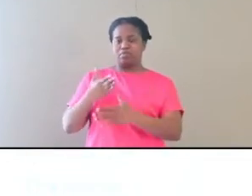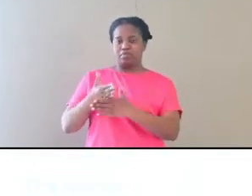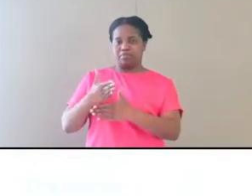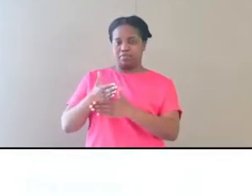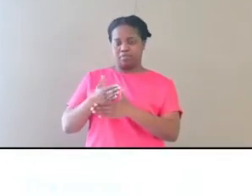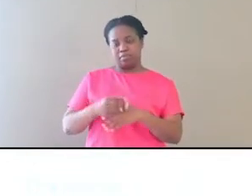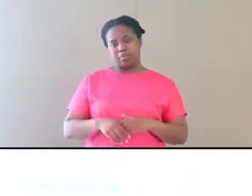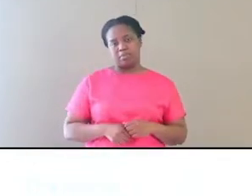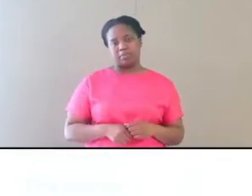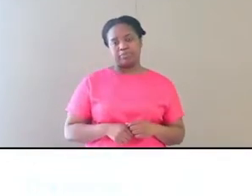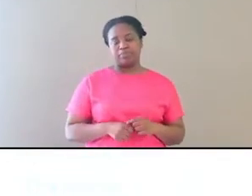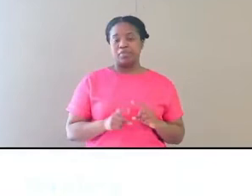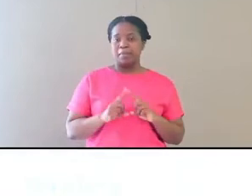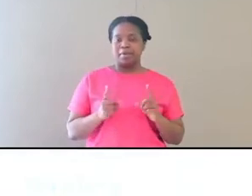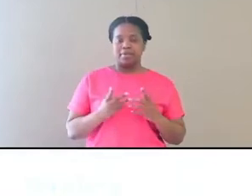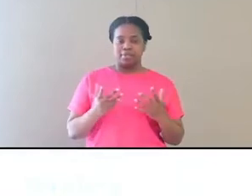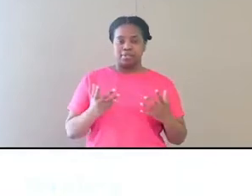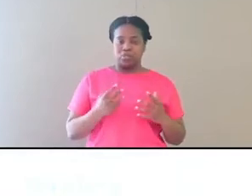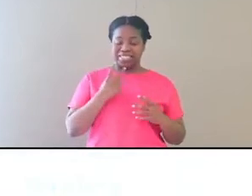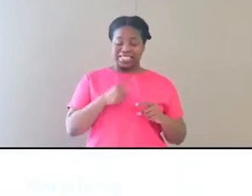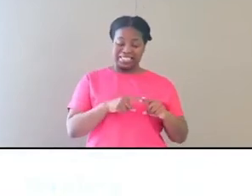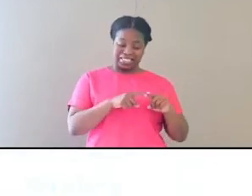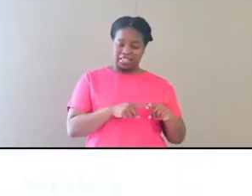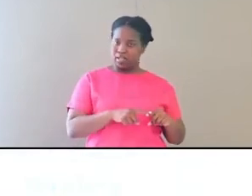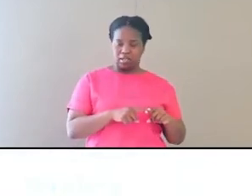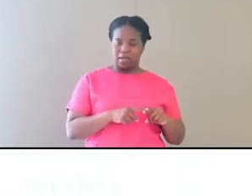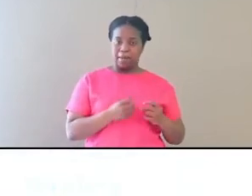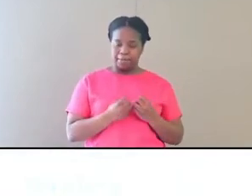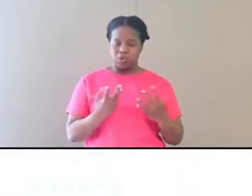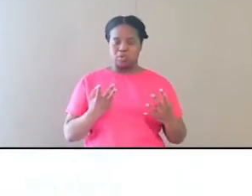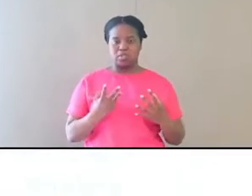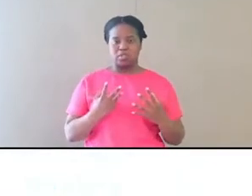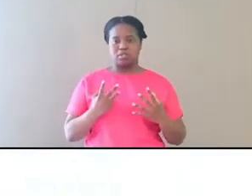But we're not seeing dependency. We're seeing more labor engagement. children.